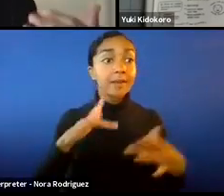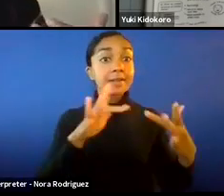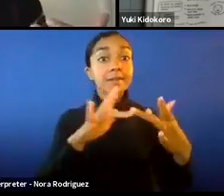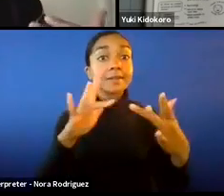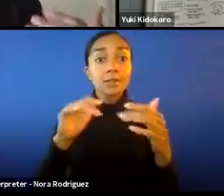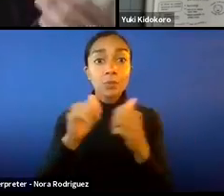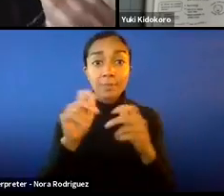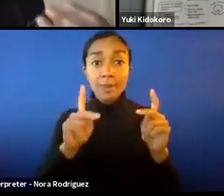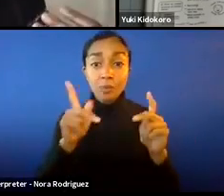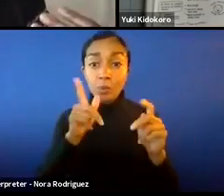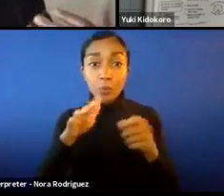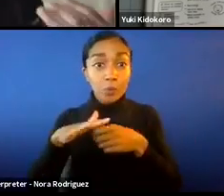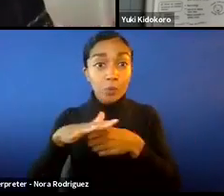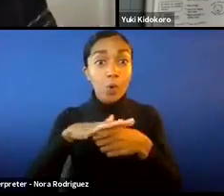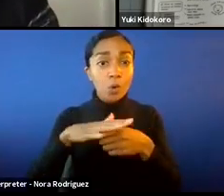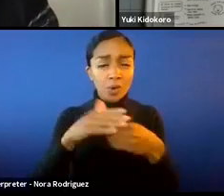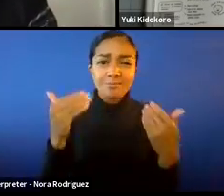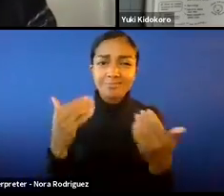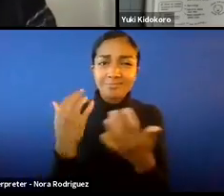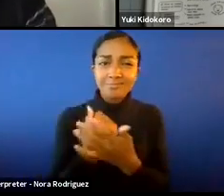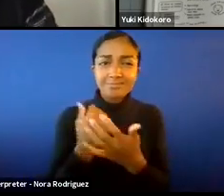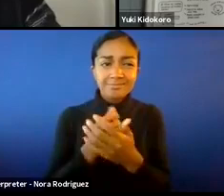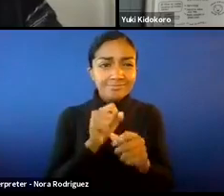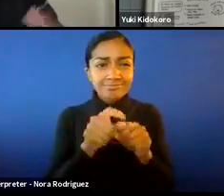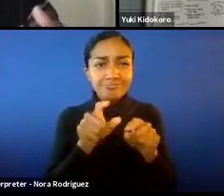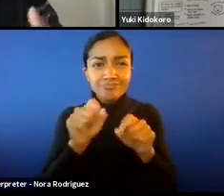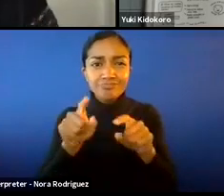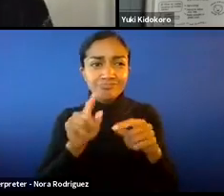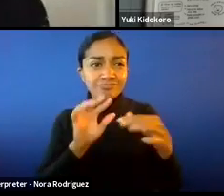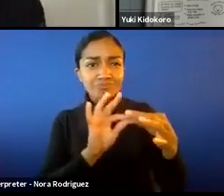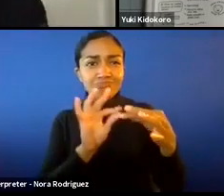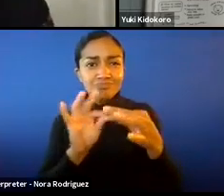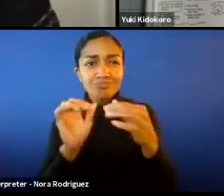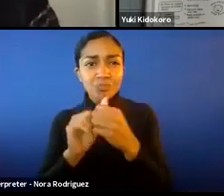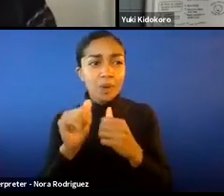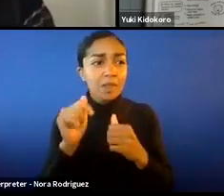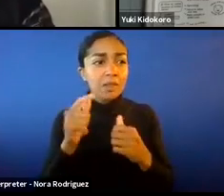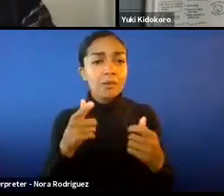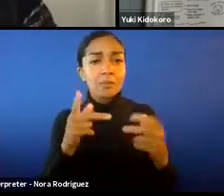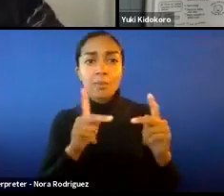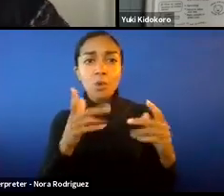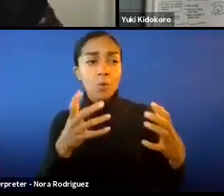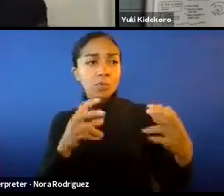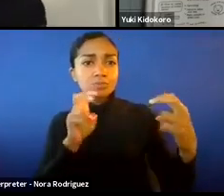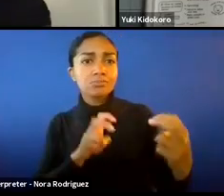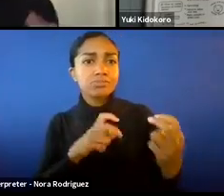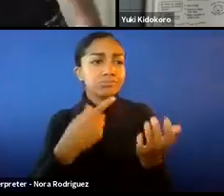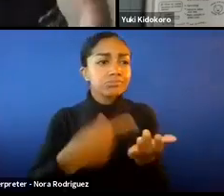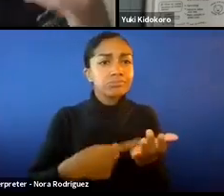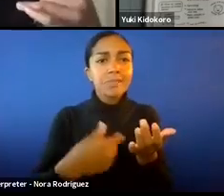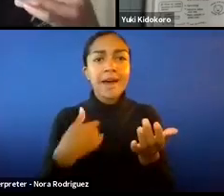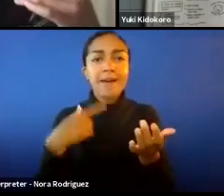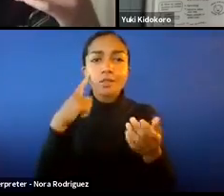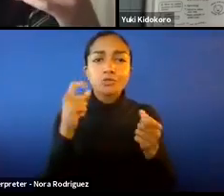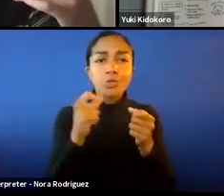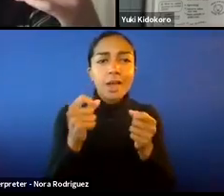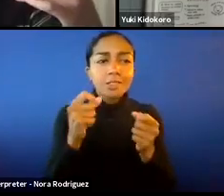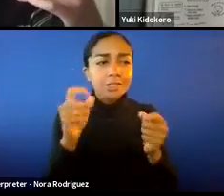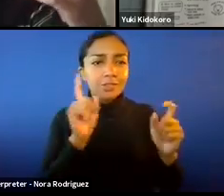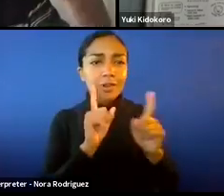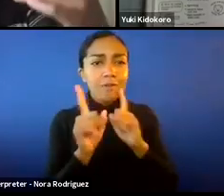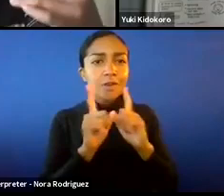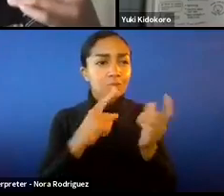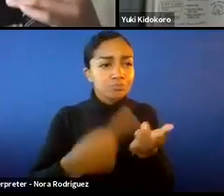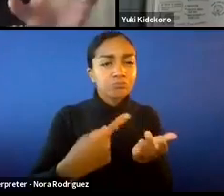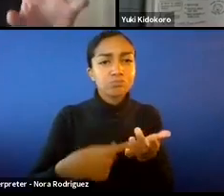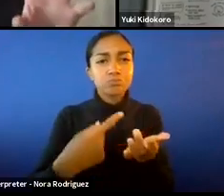now's the time, reminding you to message the people that you'd love to have strategy conversations with and set it up. A reminder that you